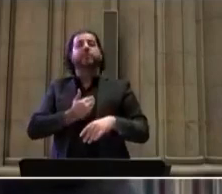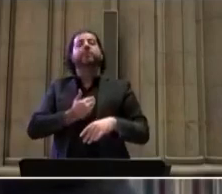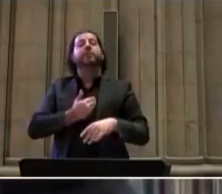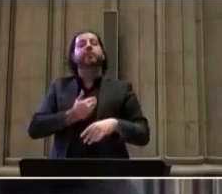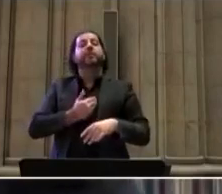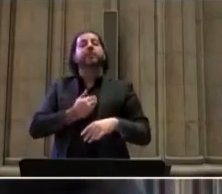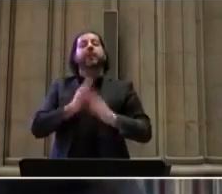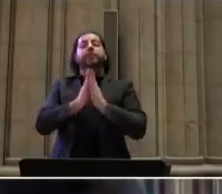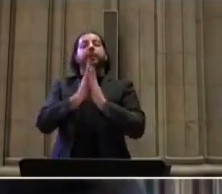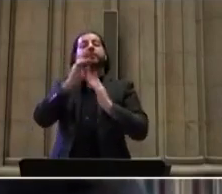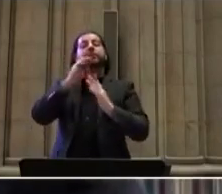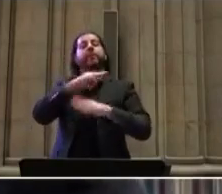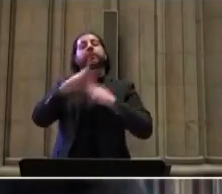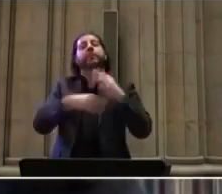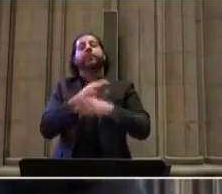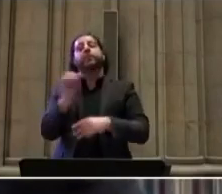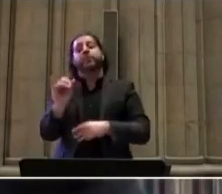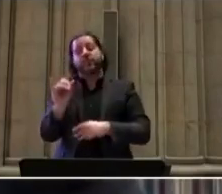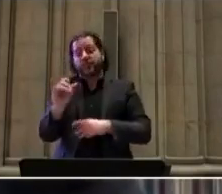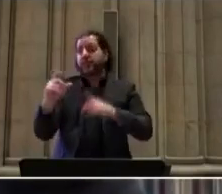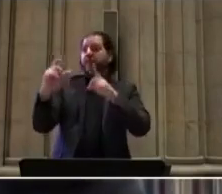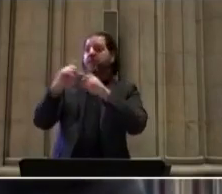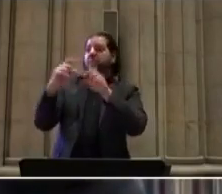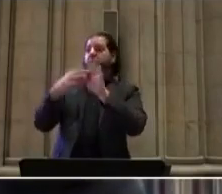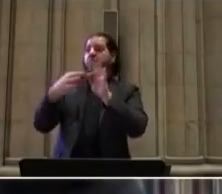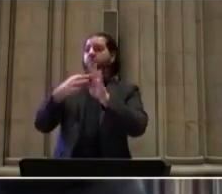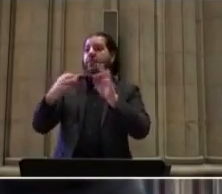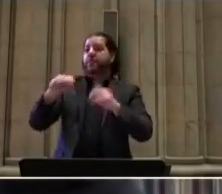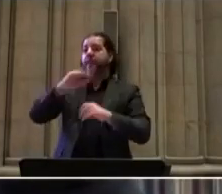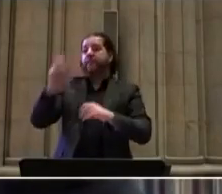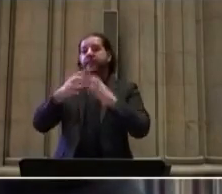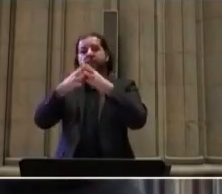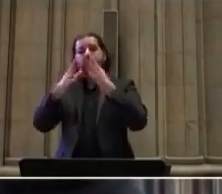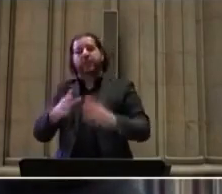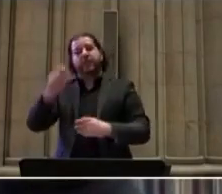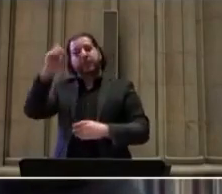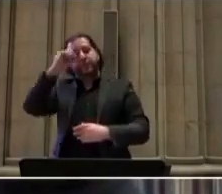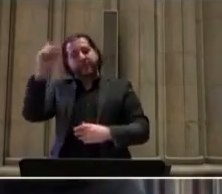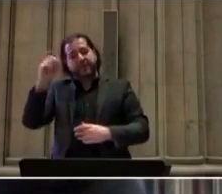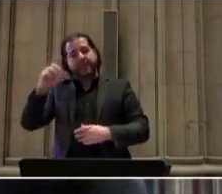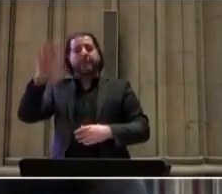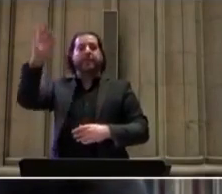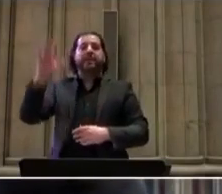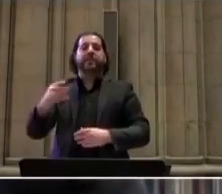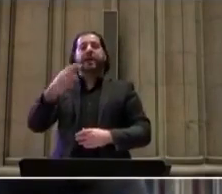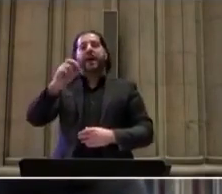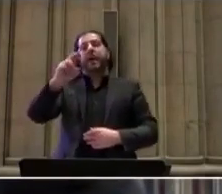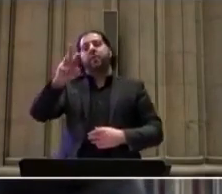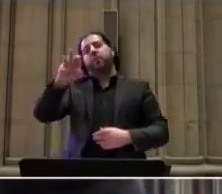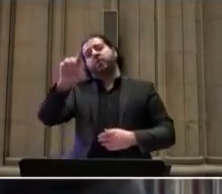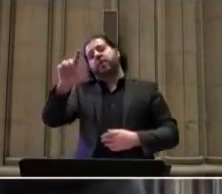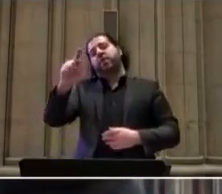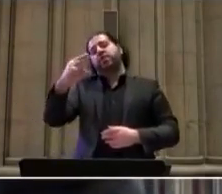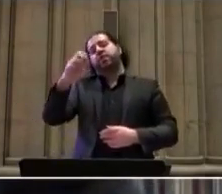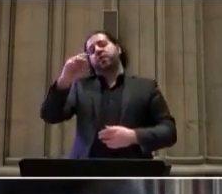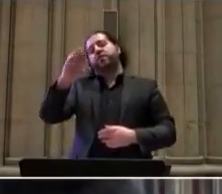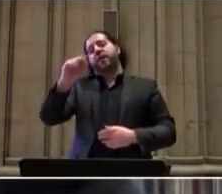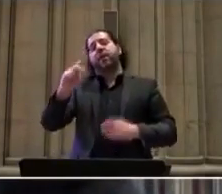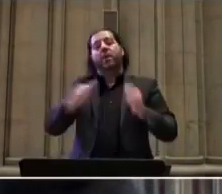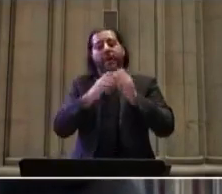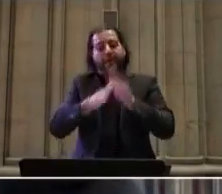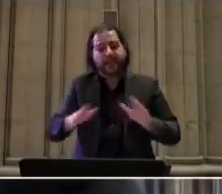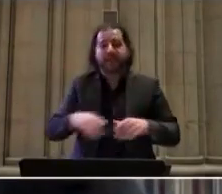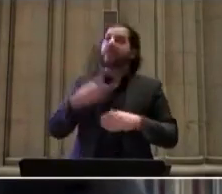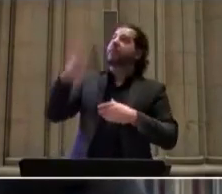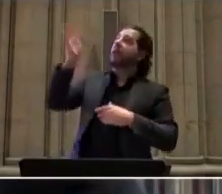and prayers for the world. In the words of the African-American mystic and pastor Howard Thurman, with the peace of the eternal in